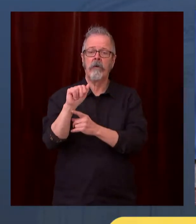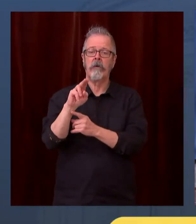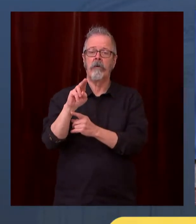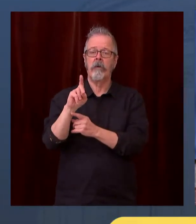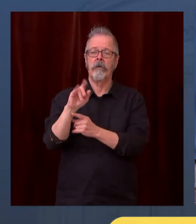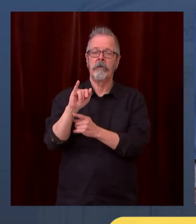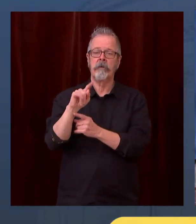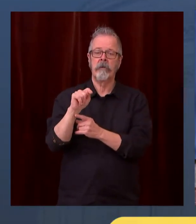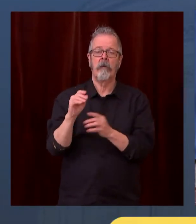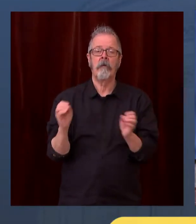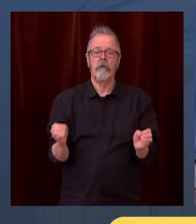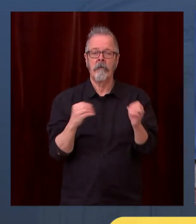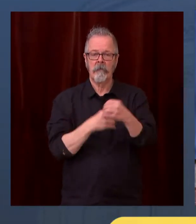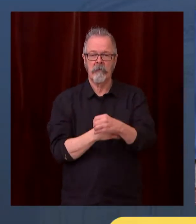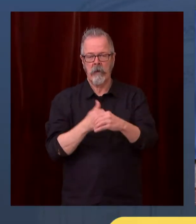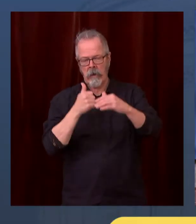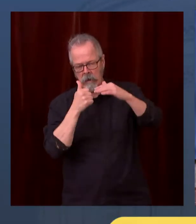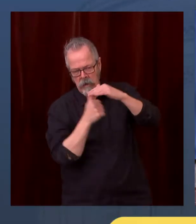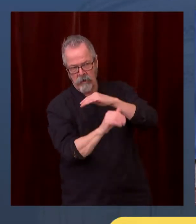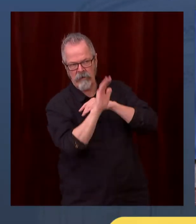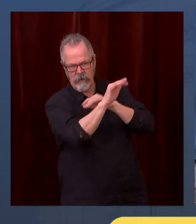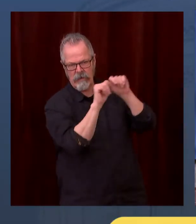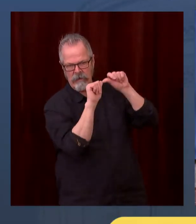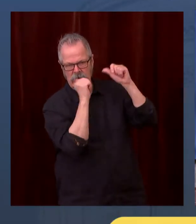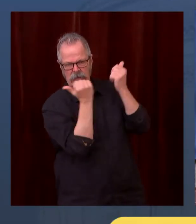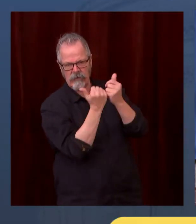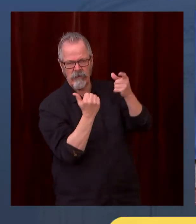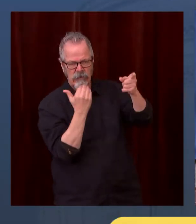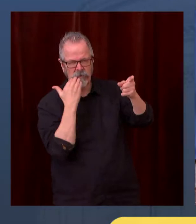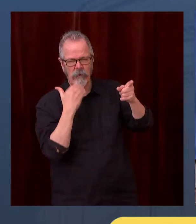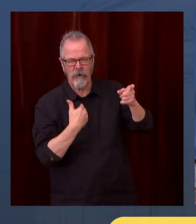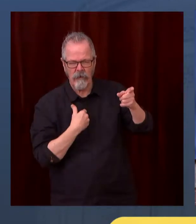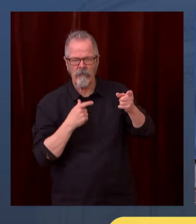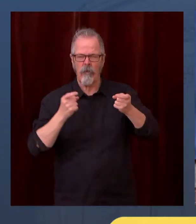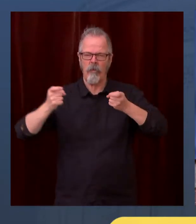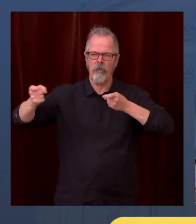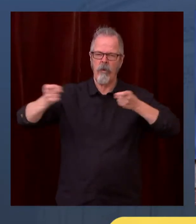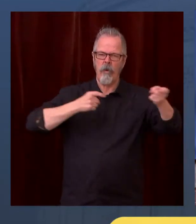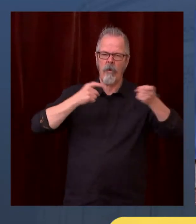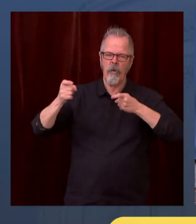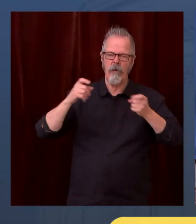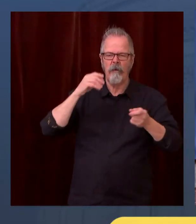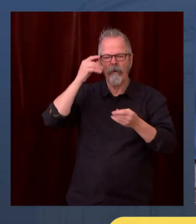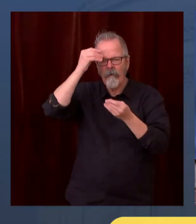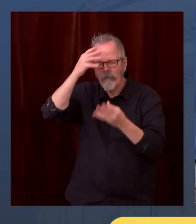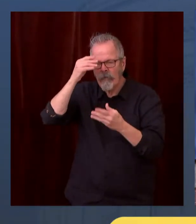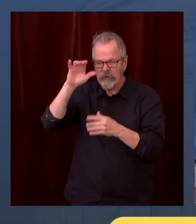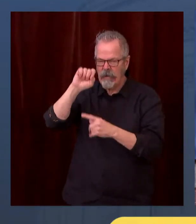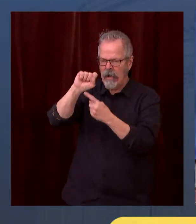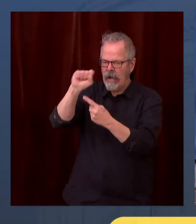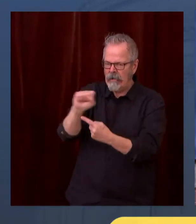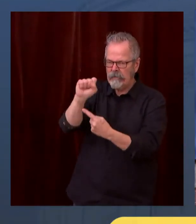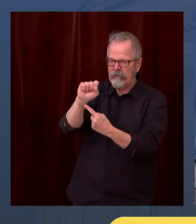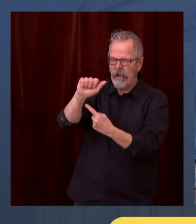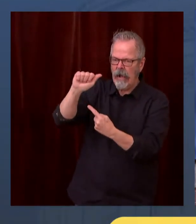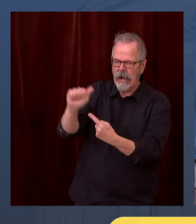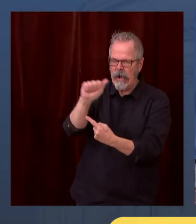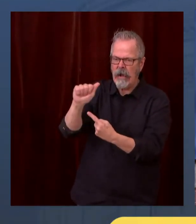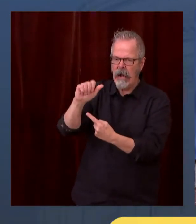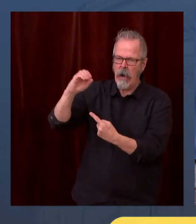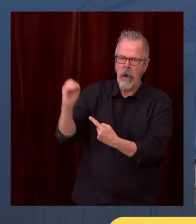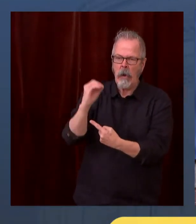agency that has control of both this information and the state's response to